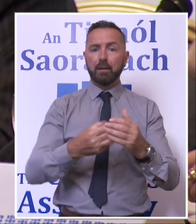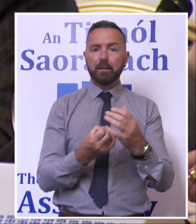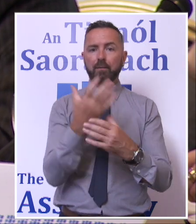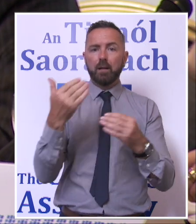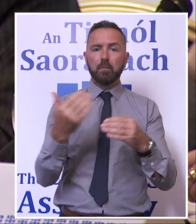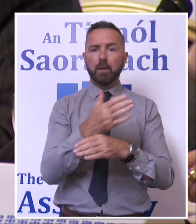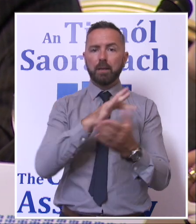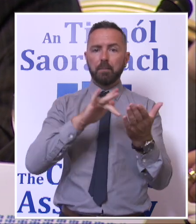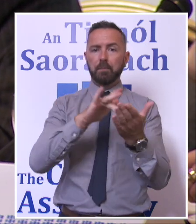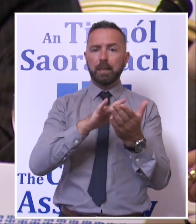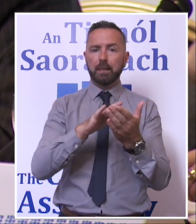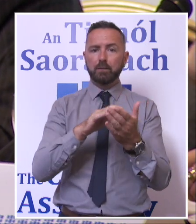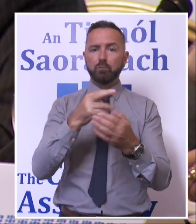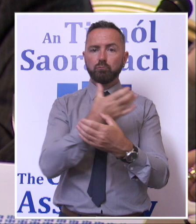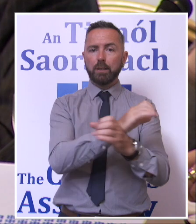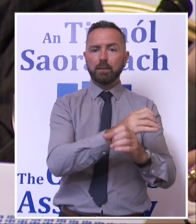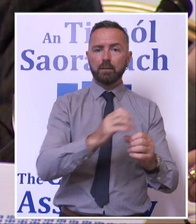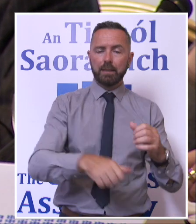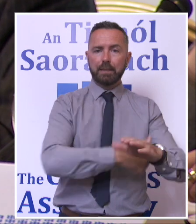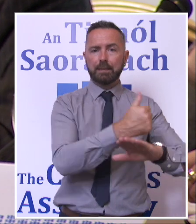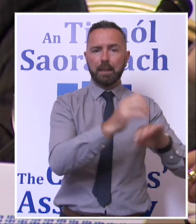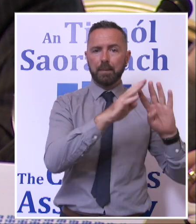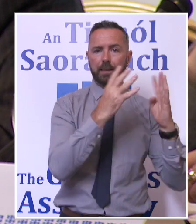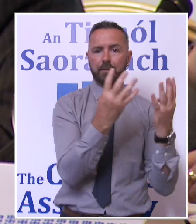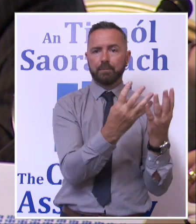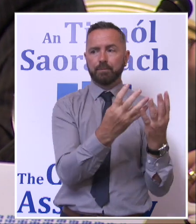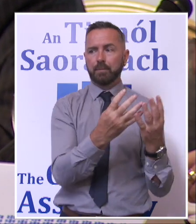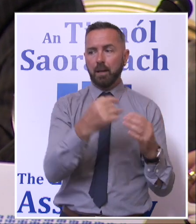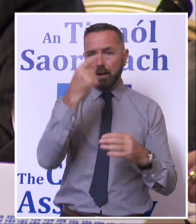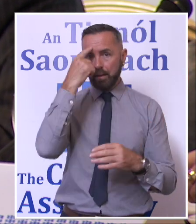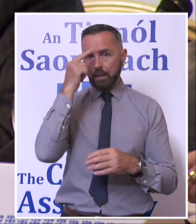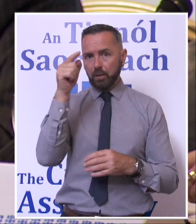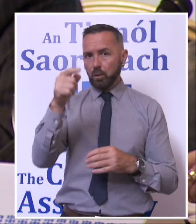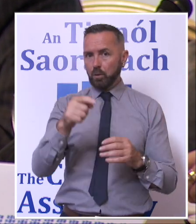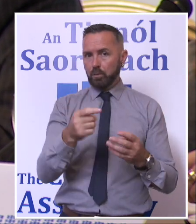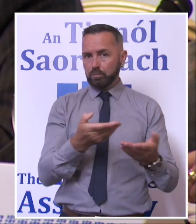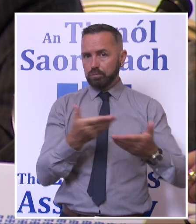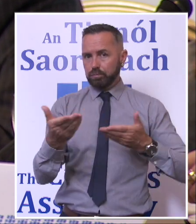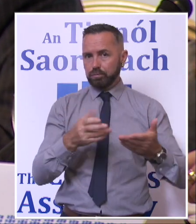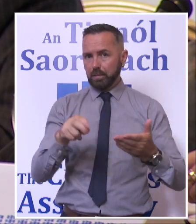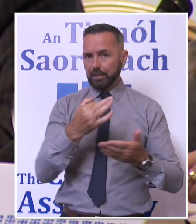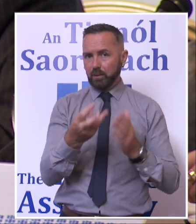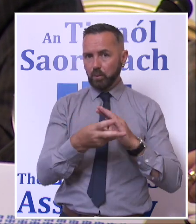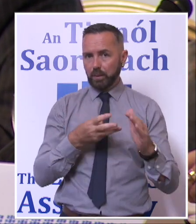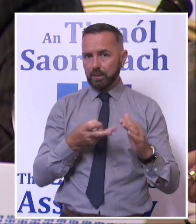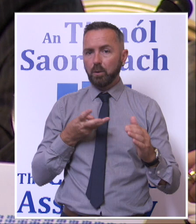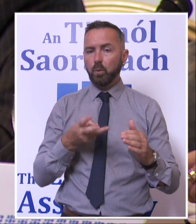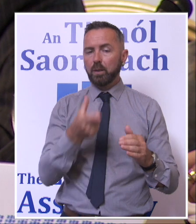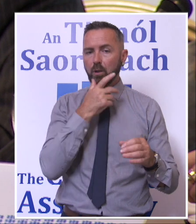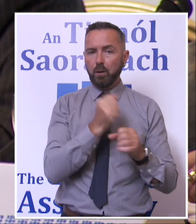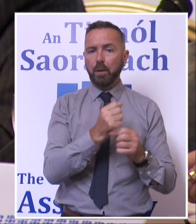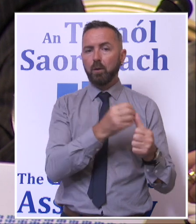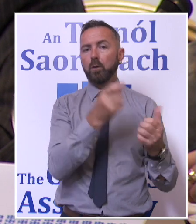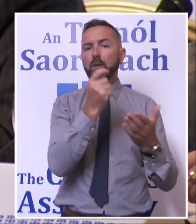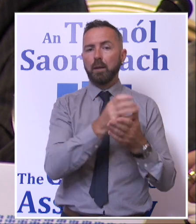Regional Assembly. I'll come back to that because it's quite significant, I think, for your deliberations and for the coming week's work. But I think it's really important to